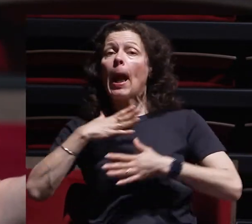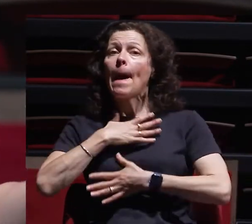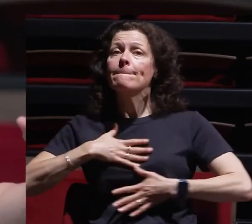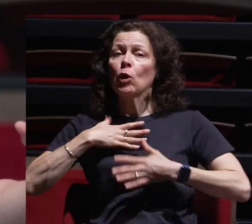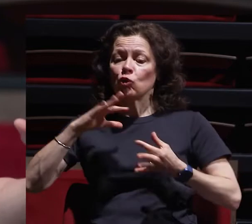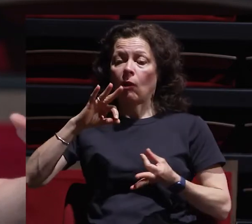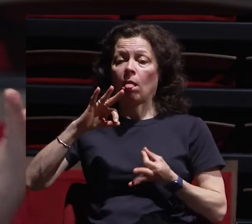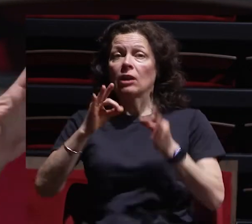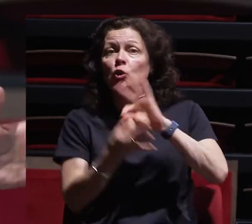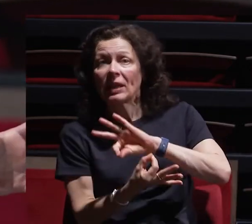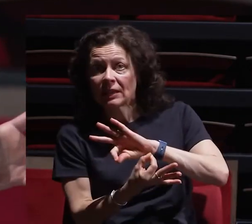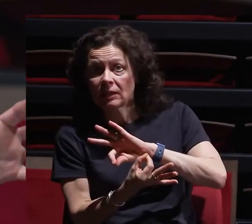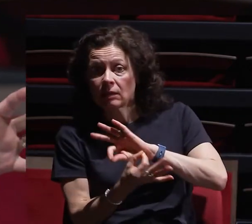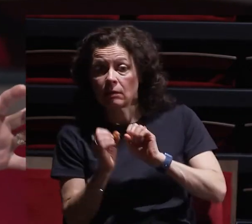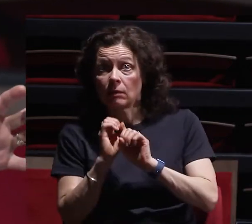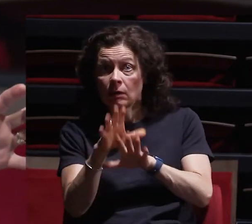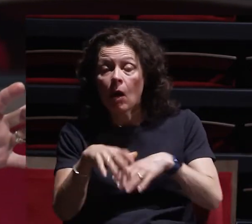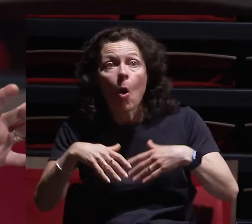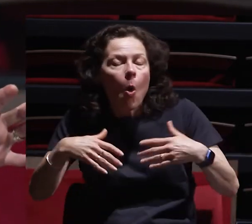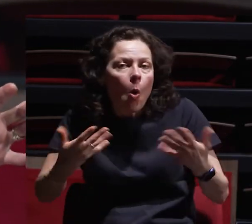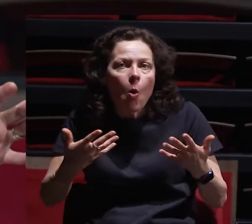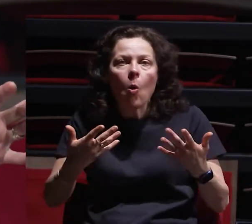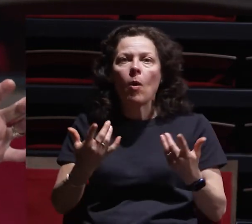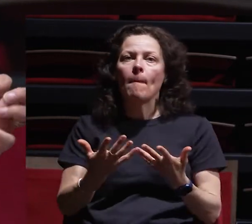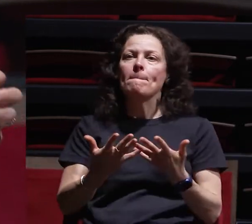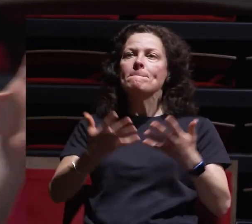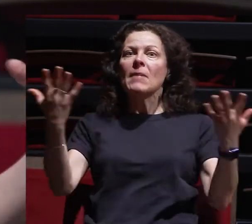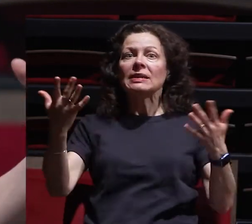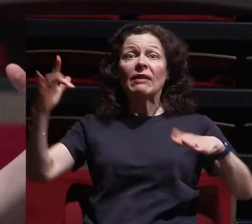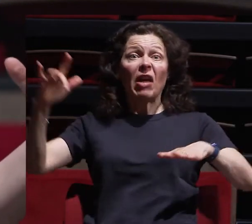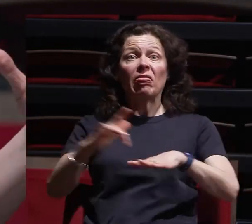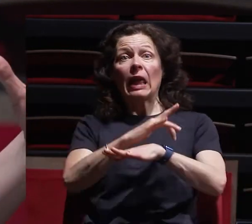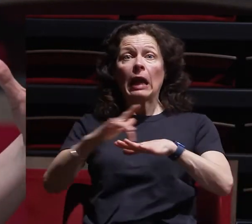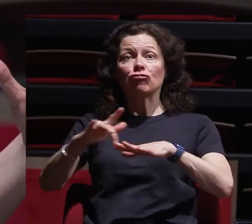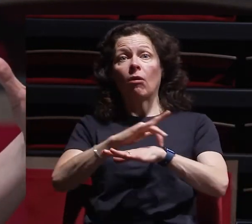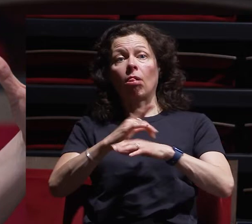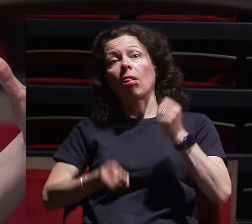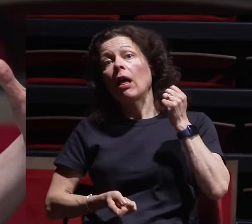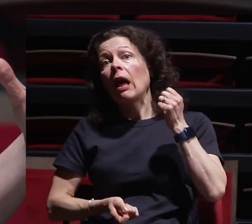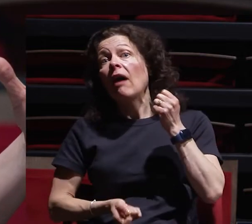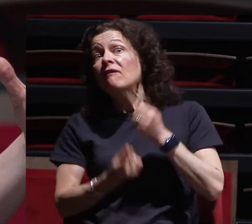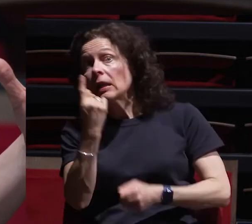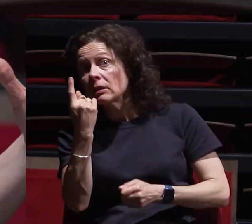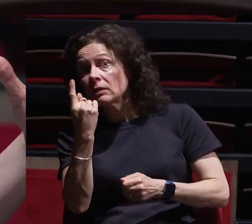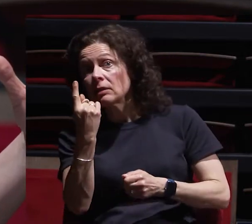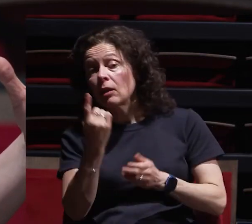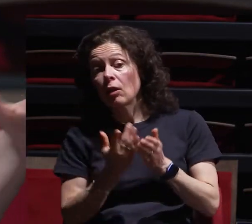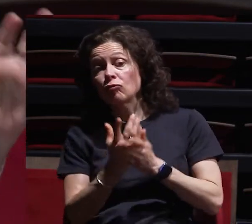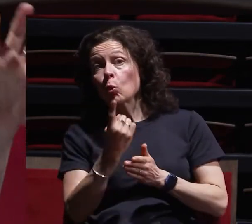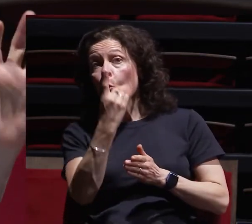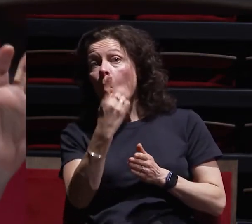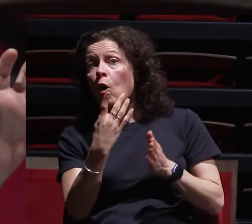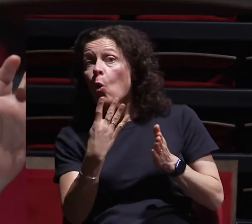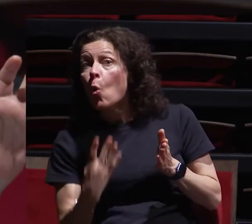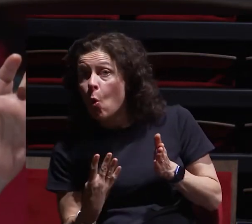just before the interval, or you need a massive theatrical event to happen, you know, in the